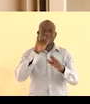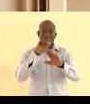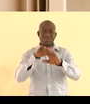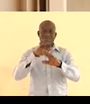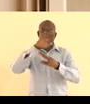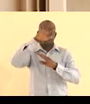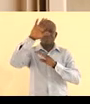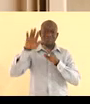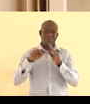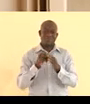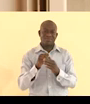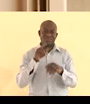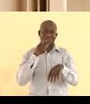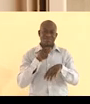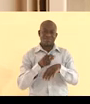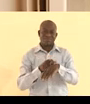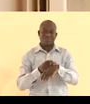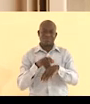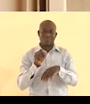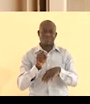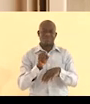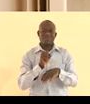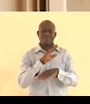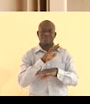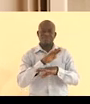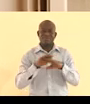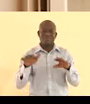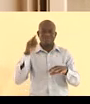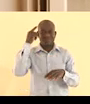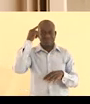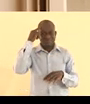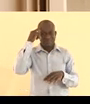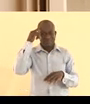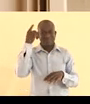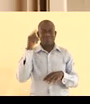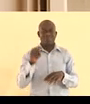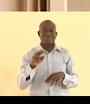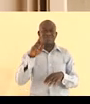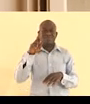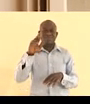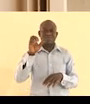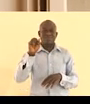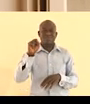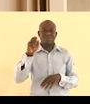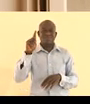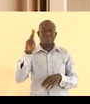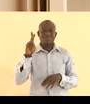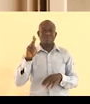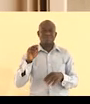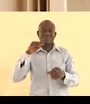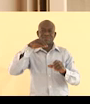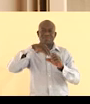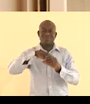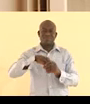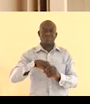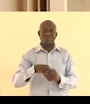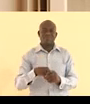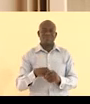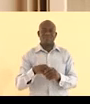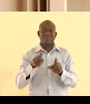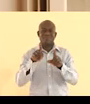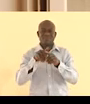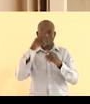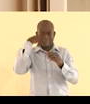times, an emphasis on at all times, not minding the risk involved. Just as Prophet Jeremiah